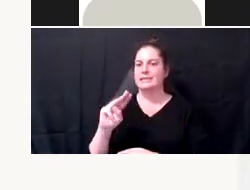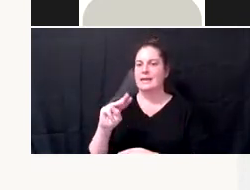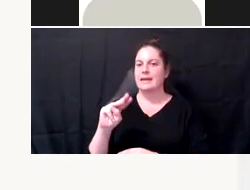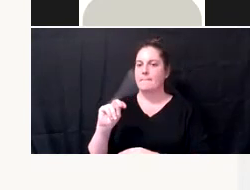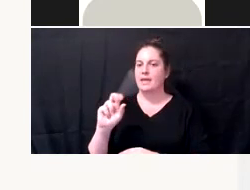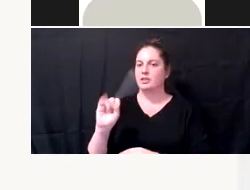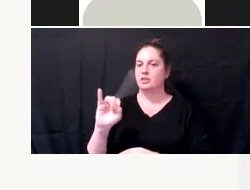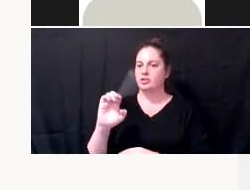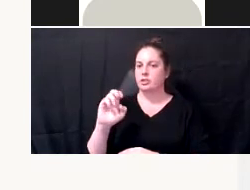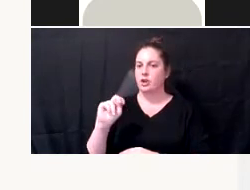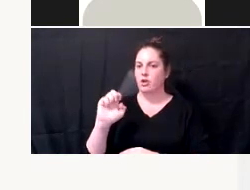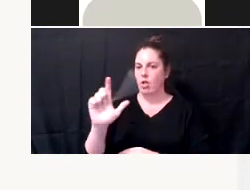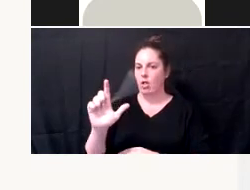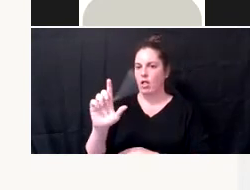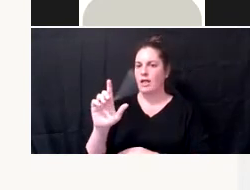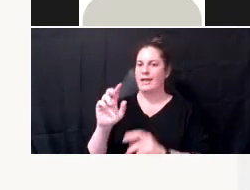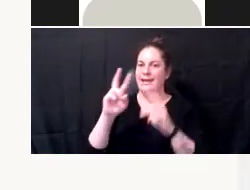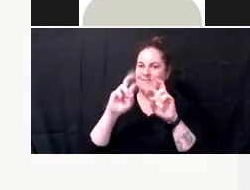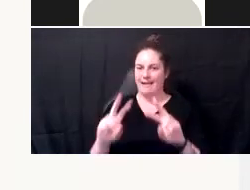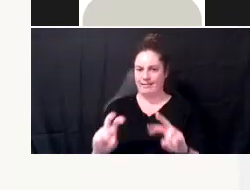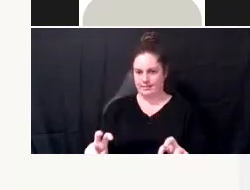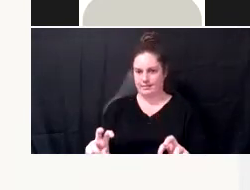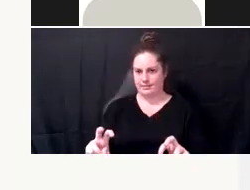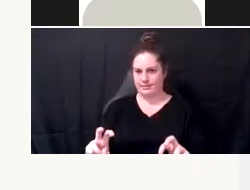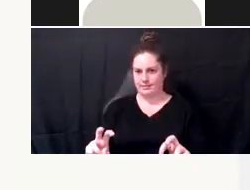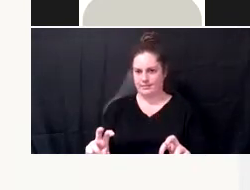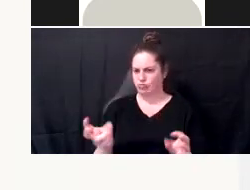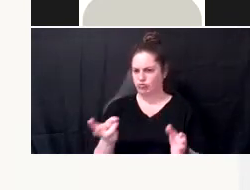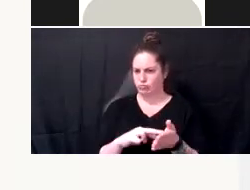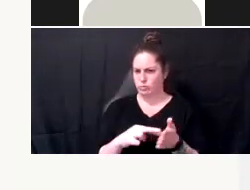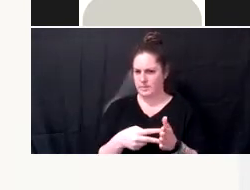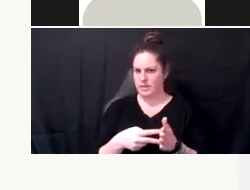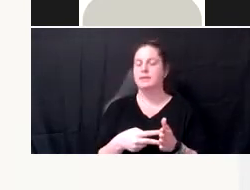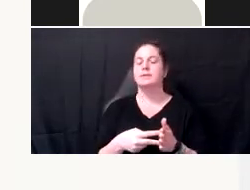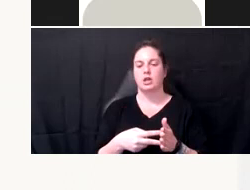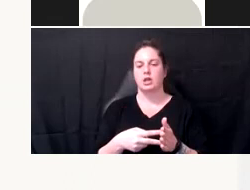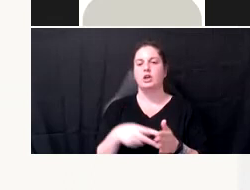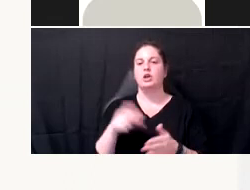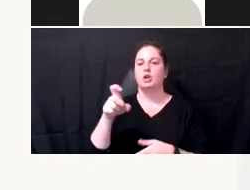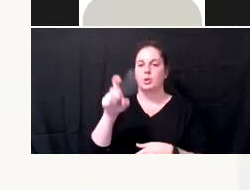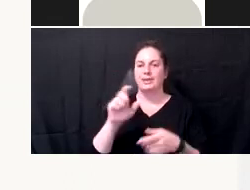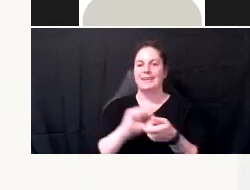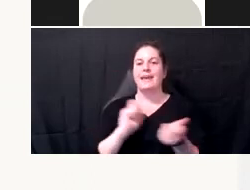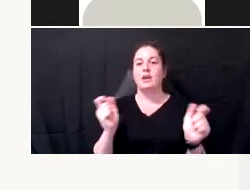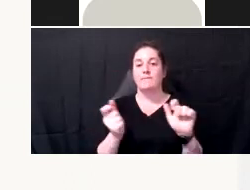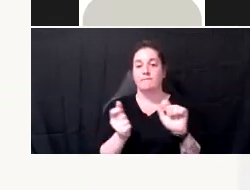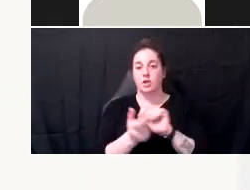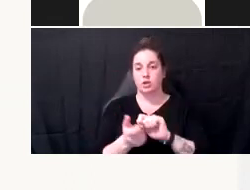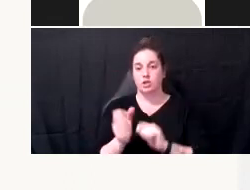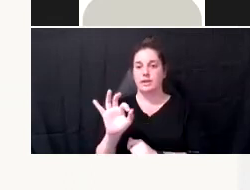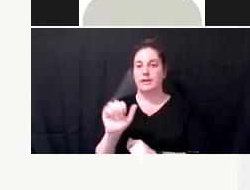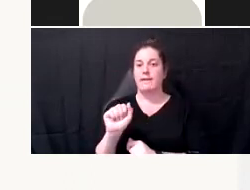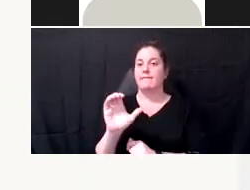analysis. Now, to do dimensional analysis, you need what is called a conversion factor.